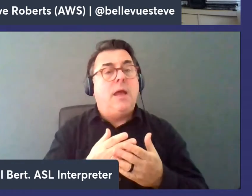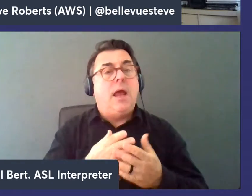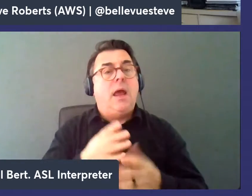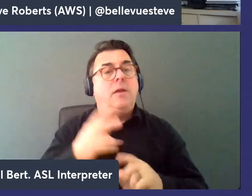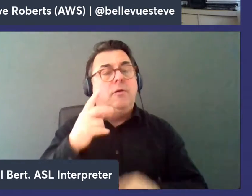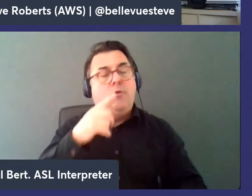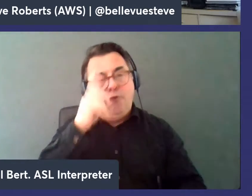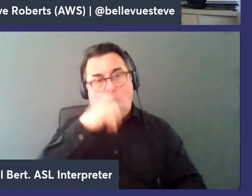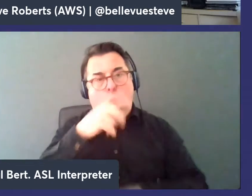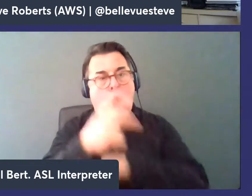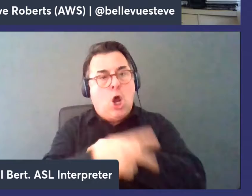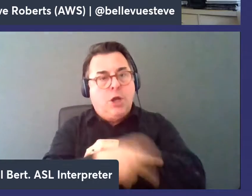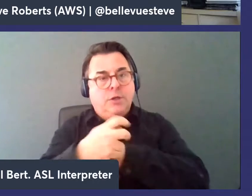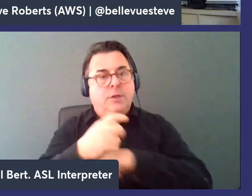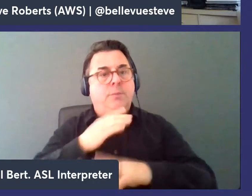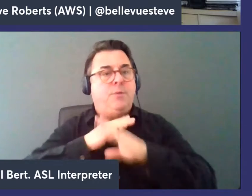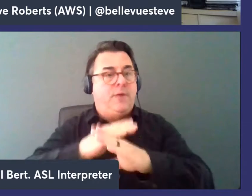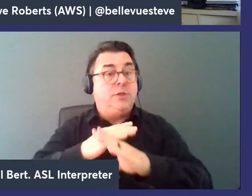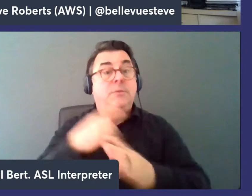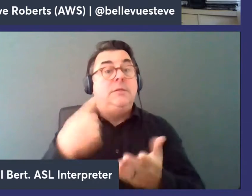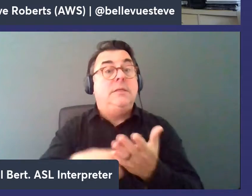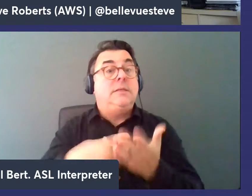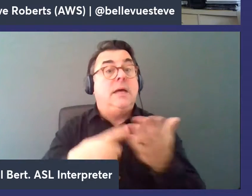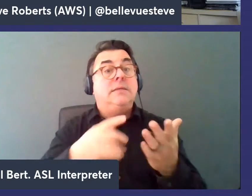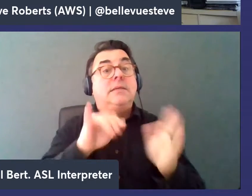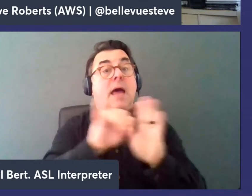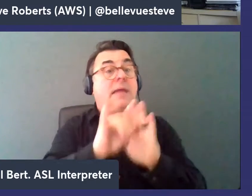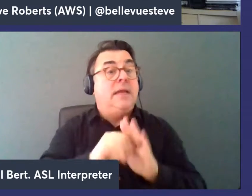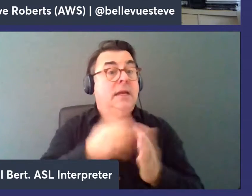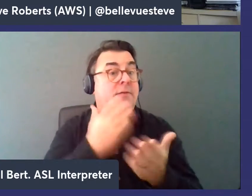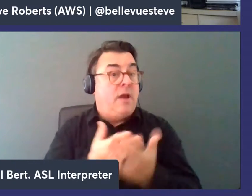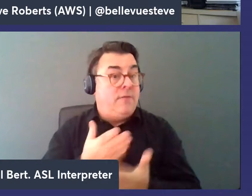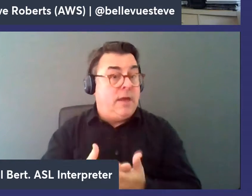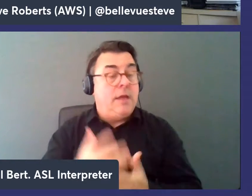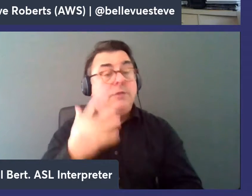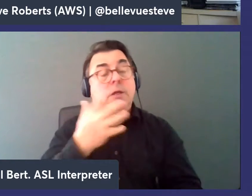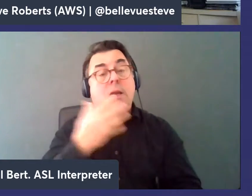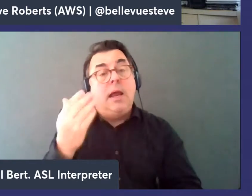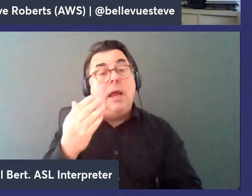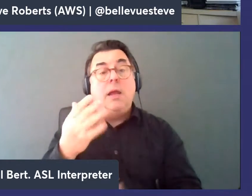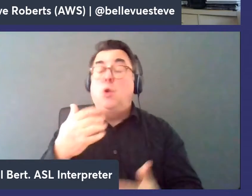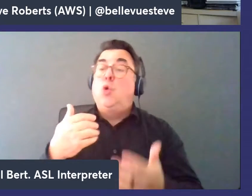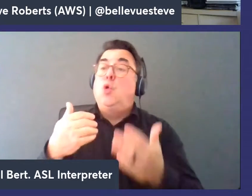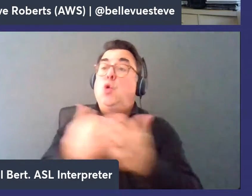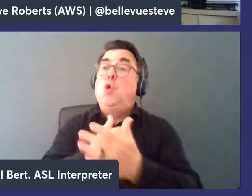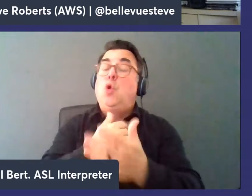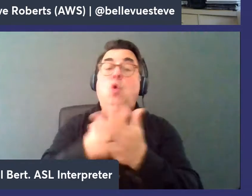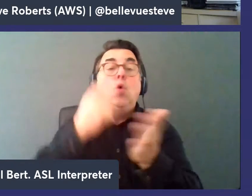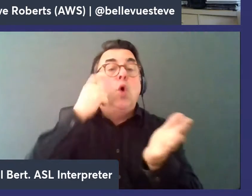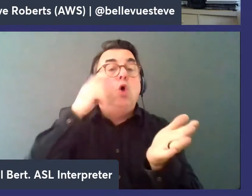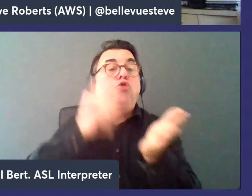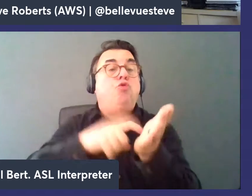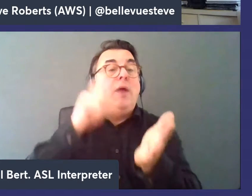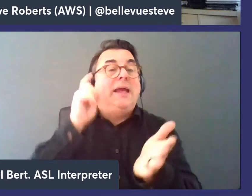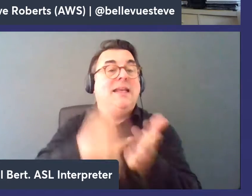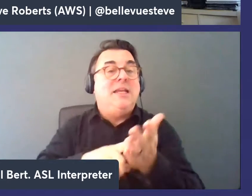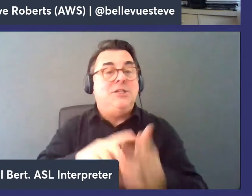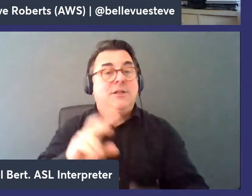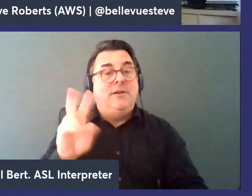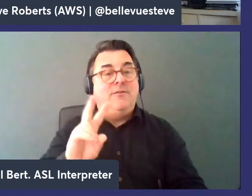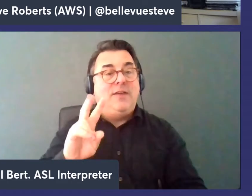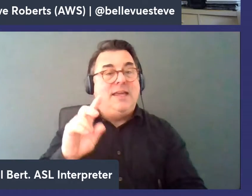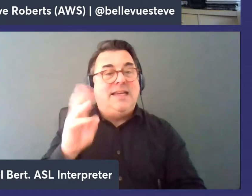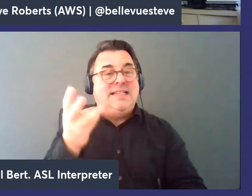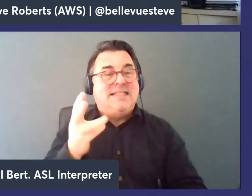prevention. And I'm here to talk to you today about identity verification and the new Rekognition V6 Faces